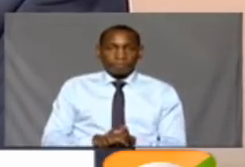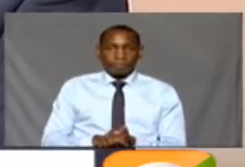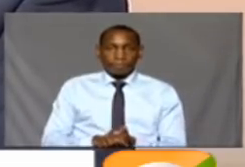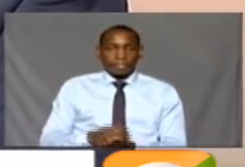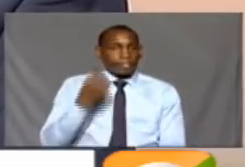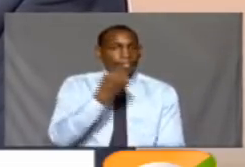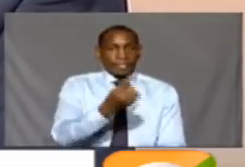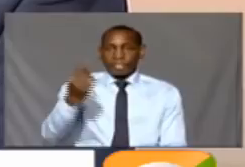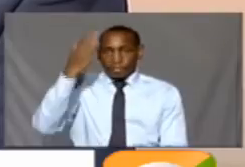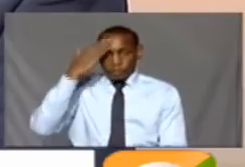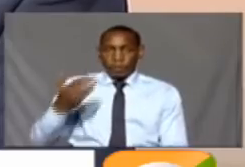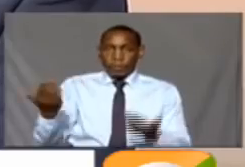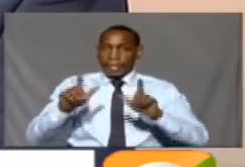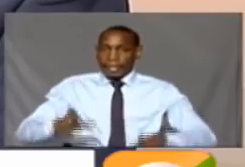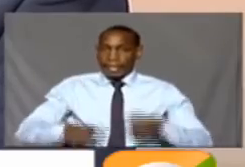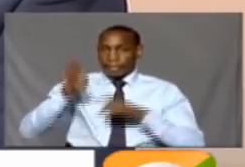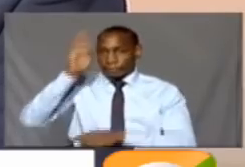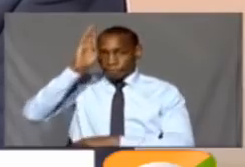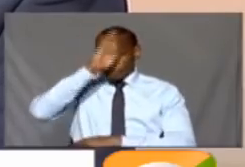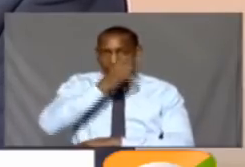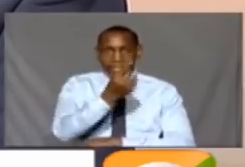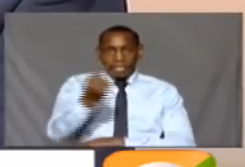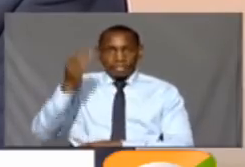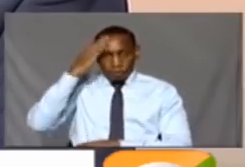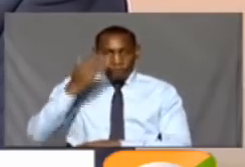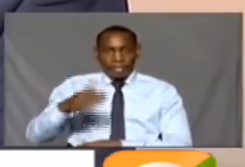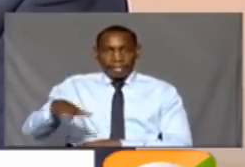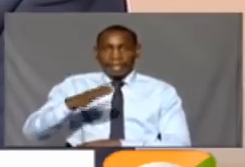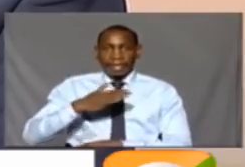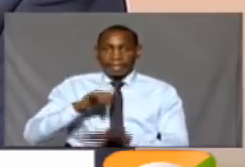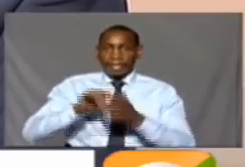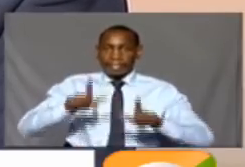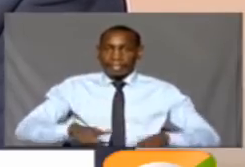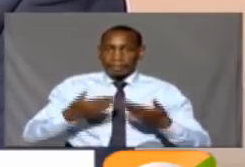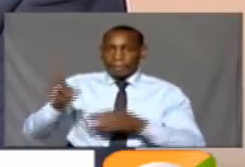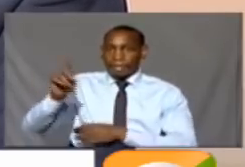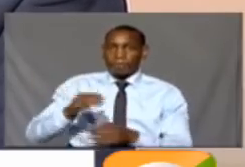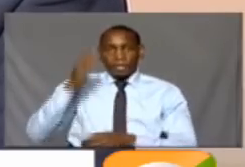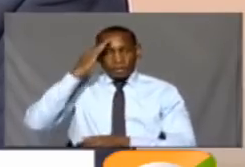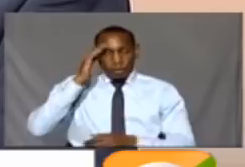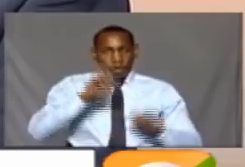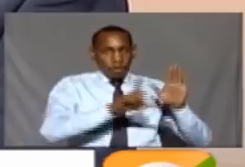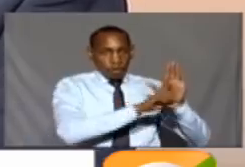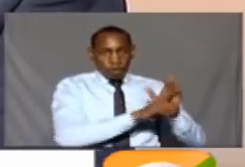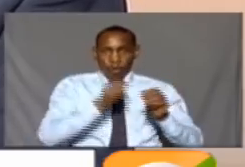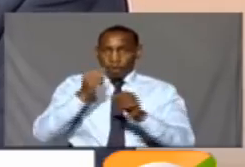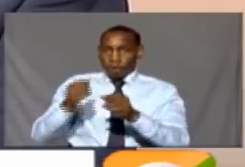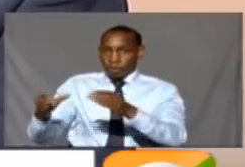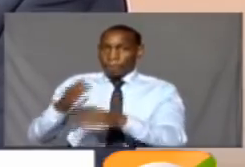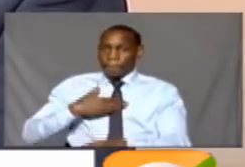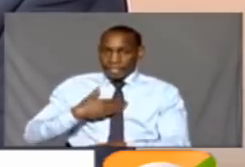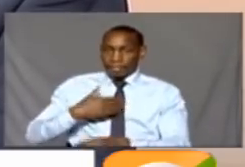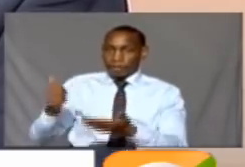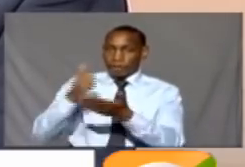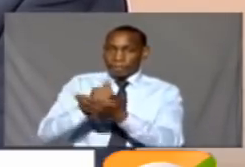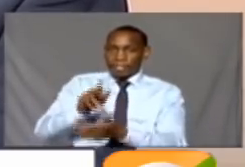Everybody knows where I live in Bungoma. Everybody knows where I live in Nairobi. Everybody knows where my law firm is in Nairobi. Everybody knows where my office is